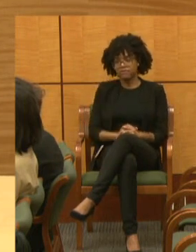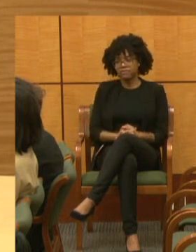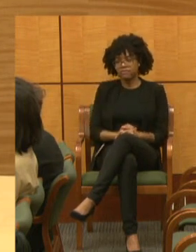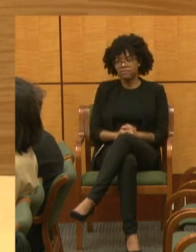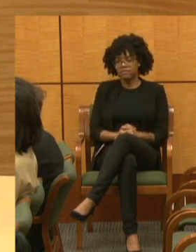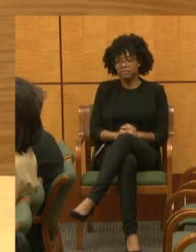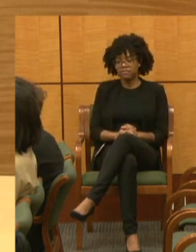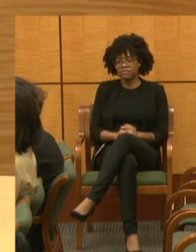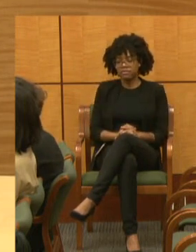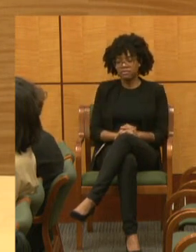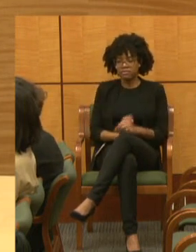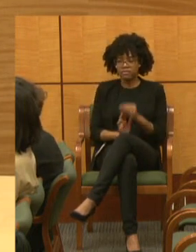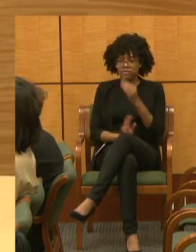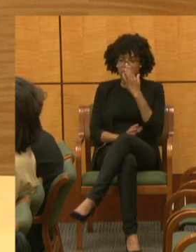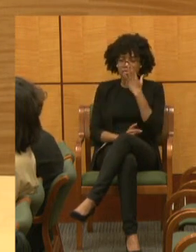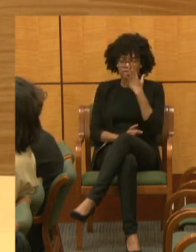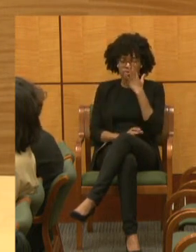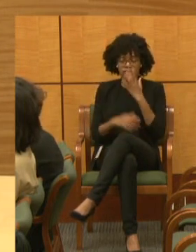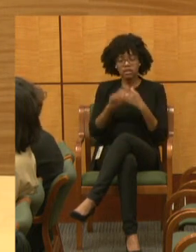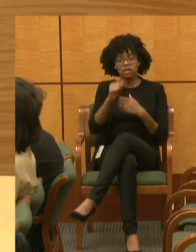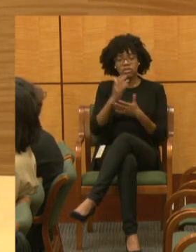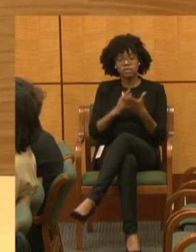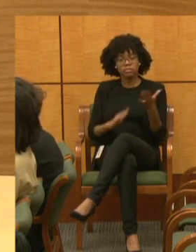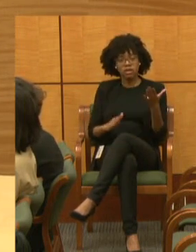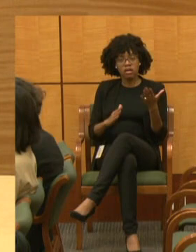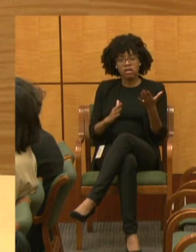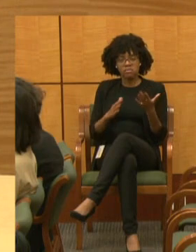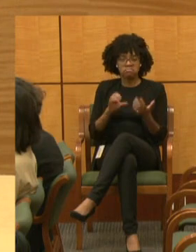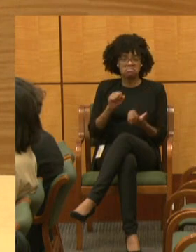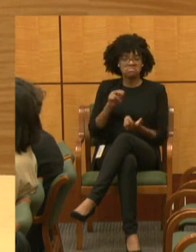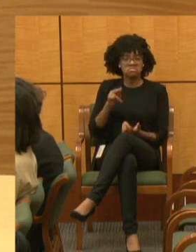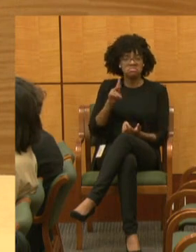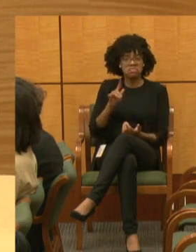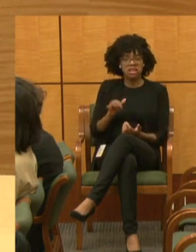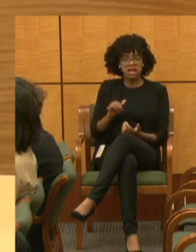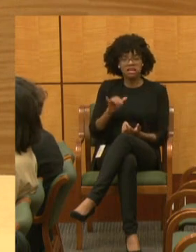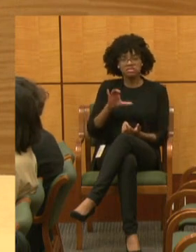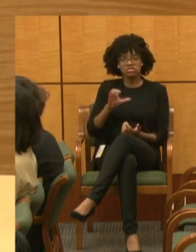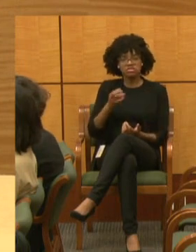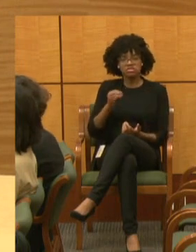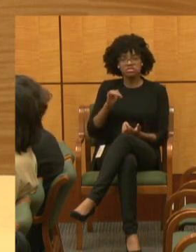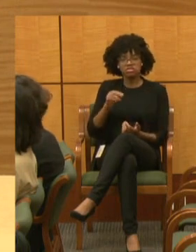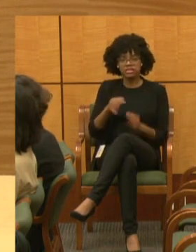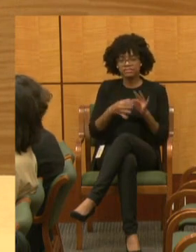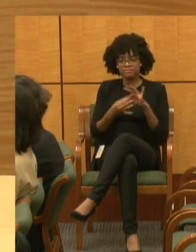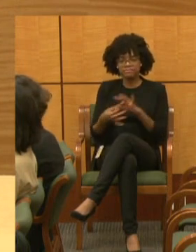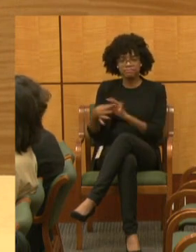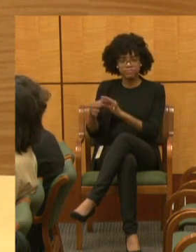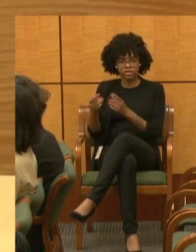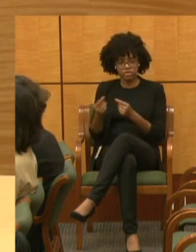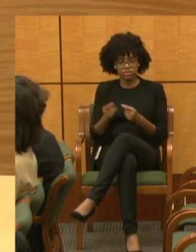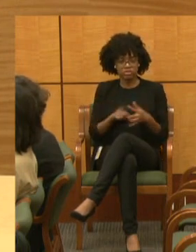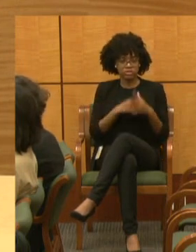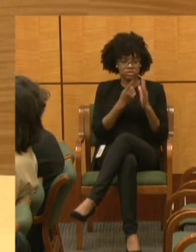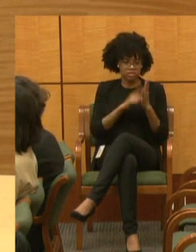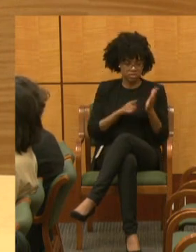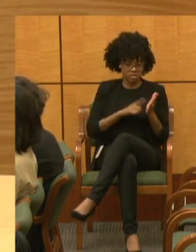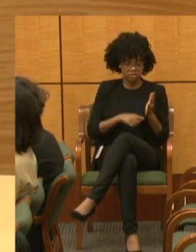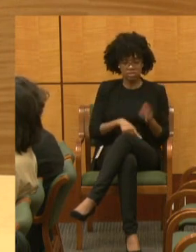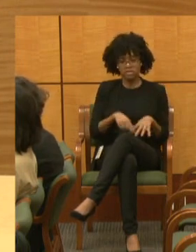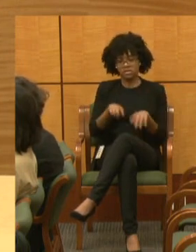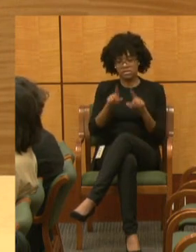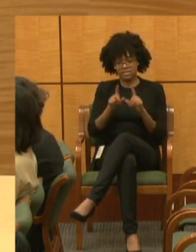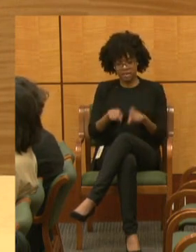The other piece of the supply chain that's important is, everything that's received is tested, and